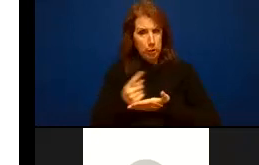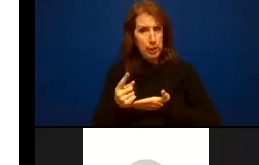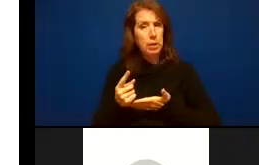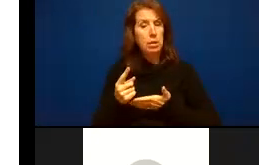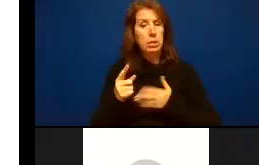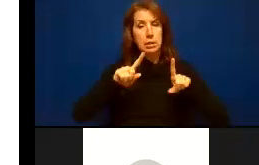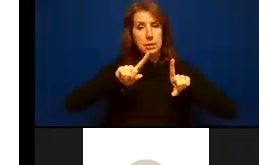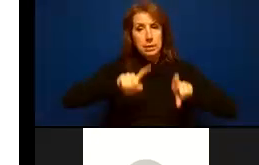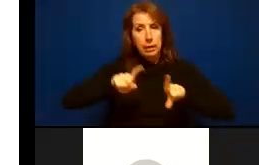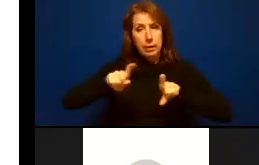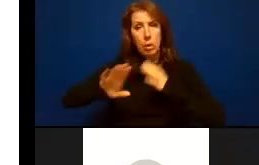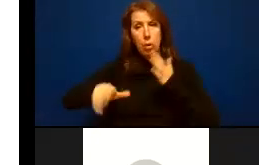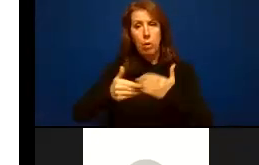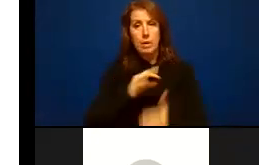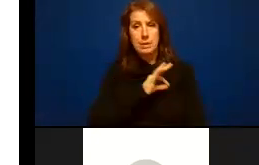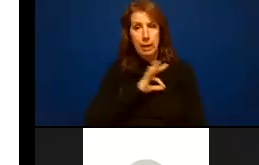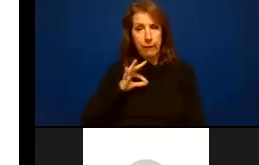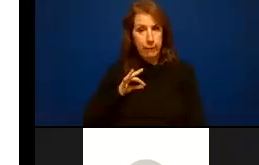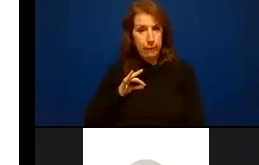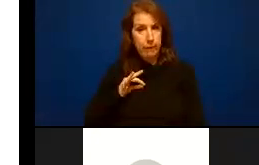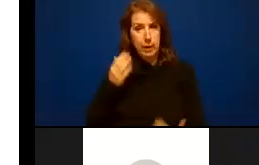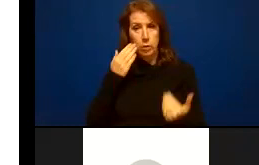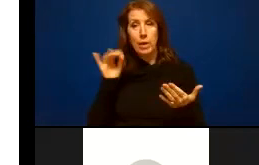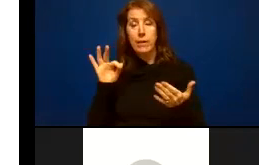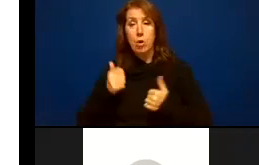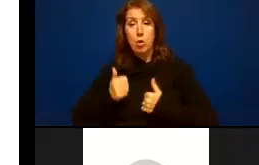staff. I'm not sure if that was true of residents too,